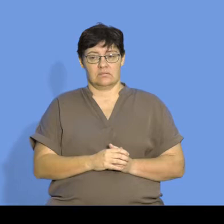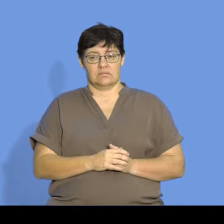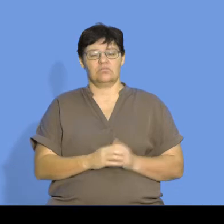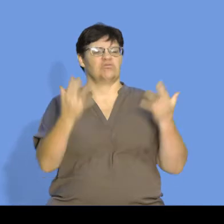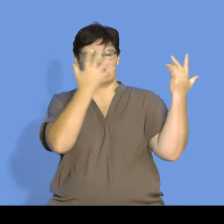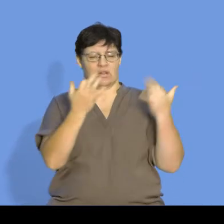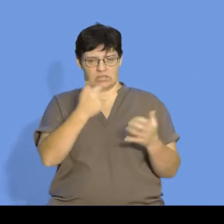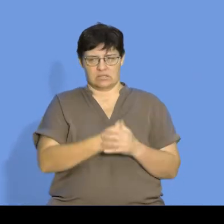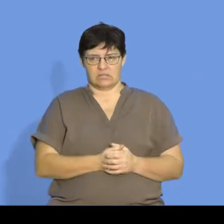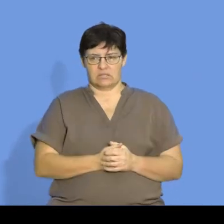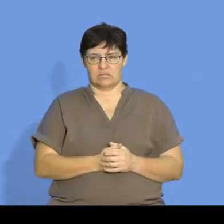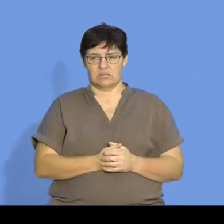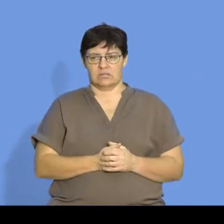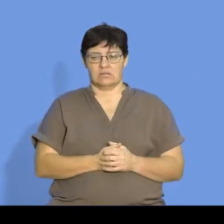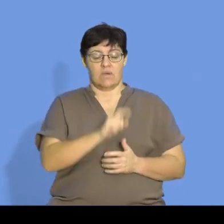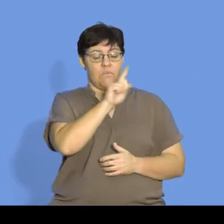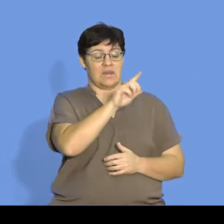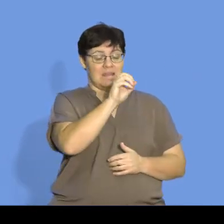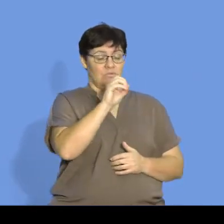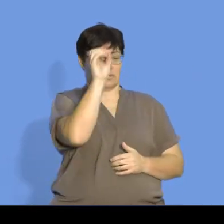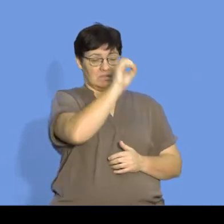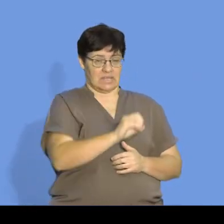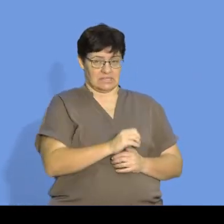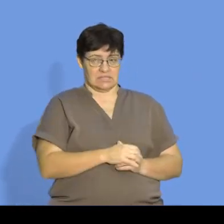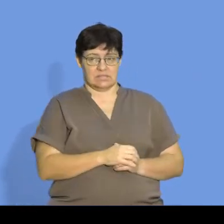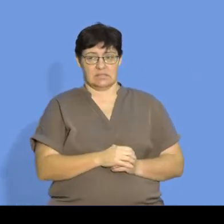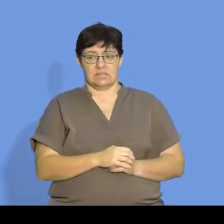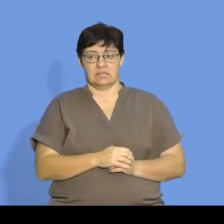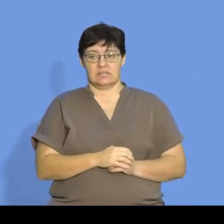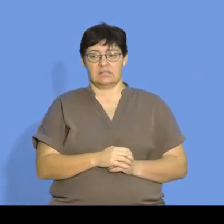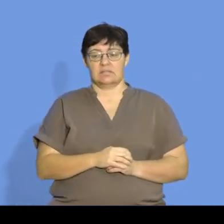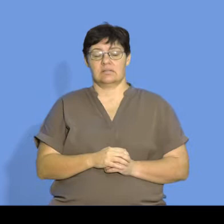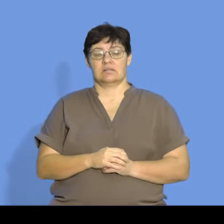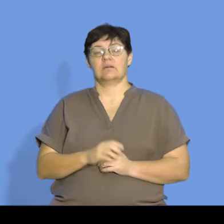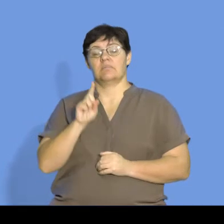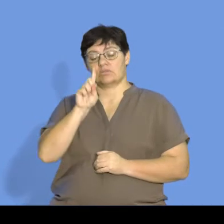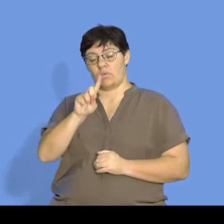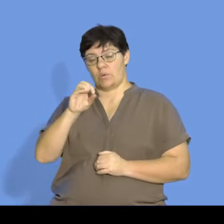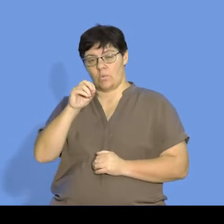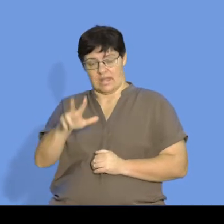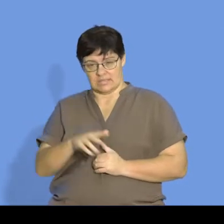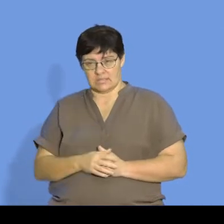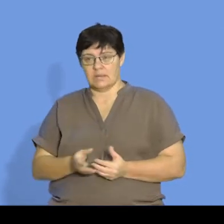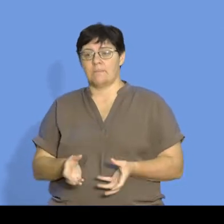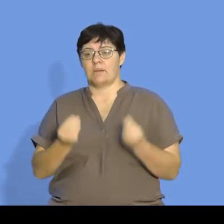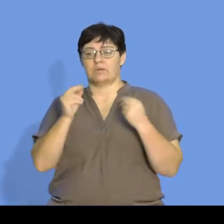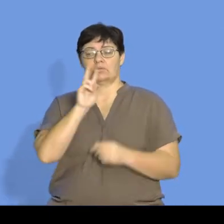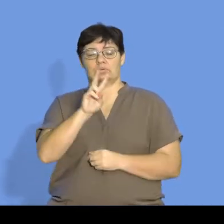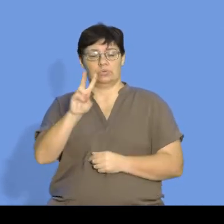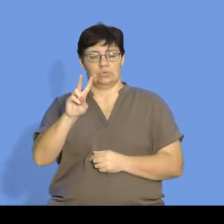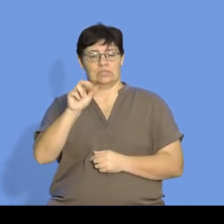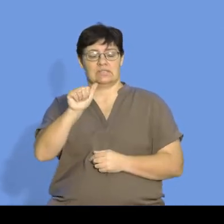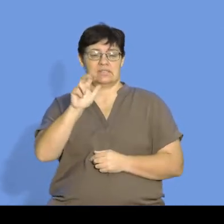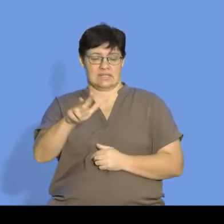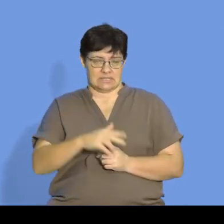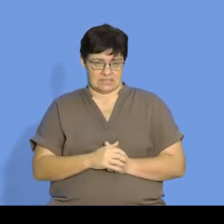obviously this was the calculation, where 100% was in terms of percentages, plus 108 will give you